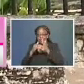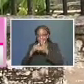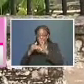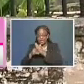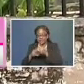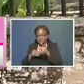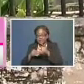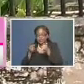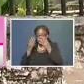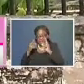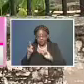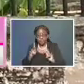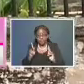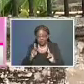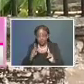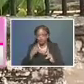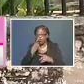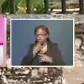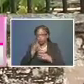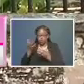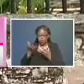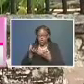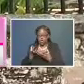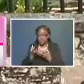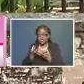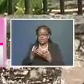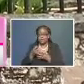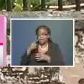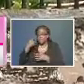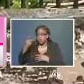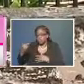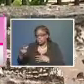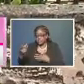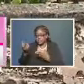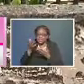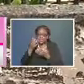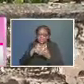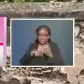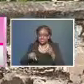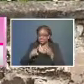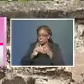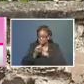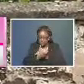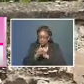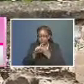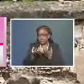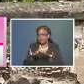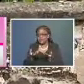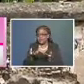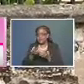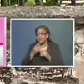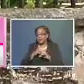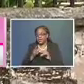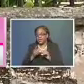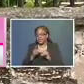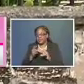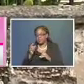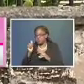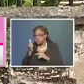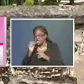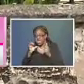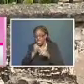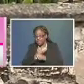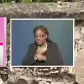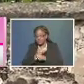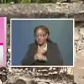been awaiting confirmations, promotions, reclassifications for probably a decade in some instances. Some